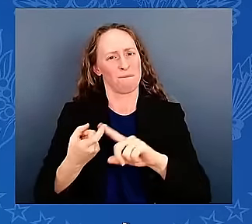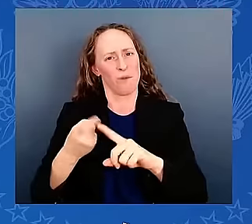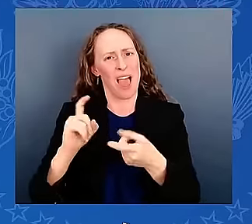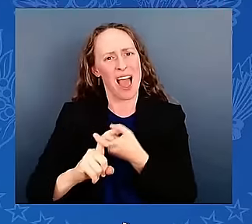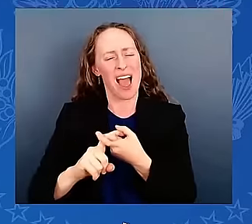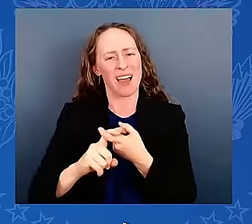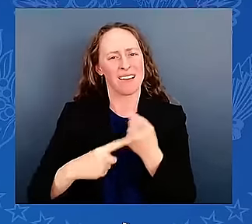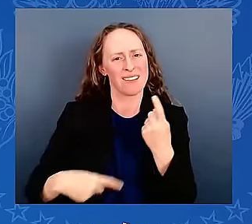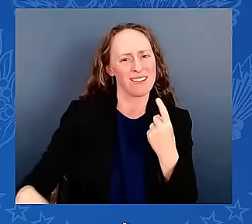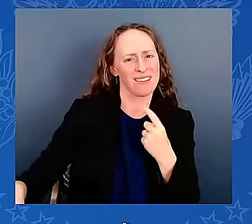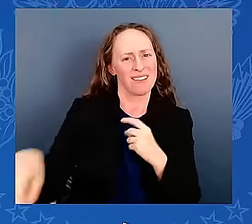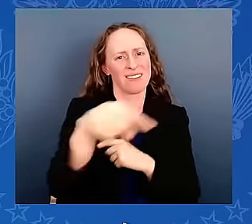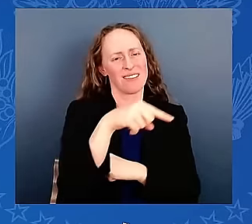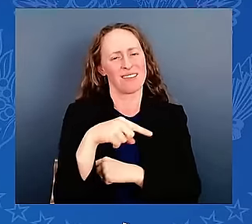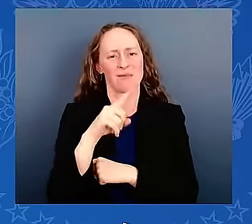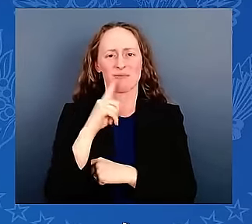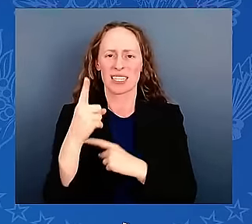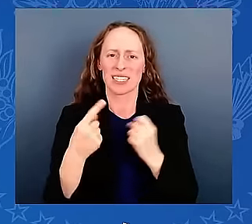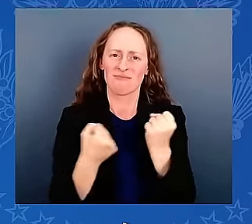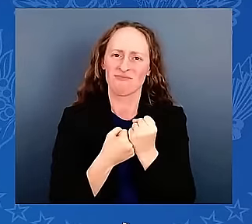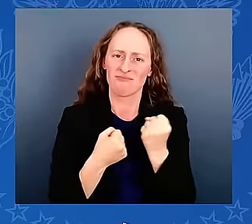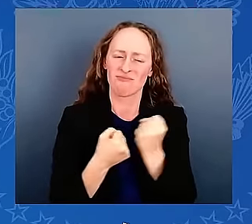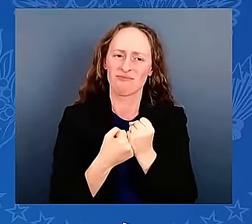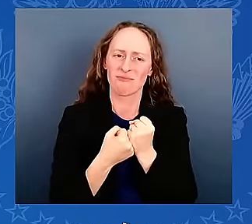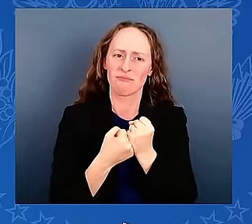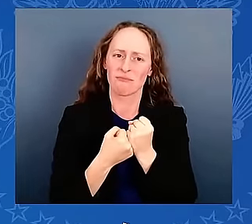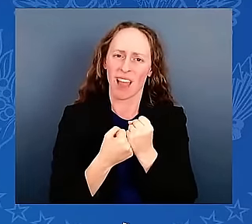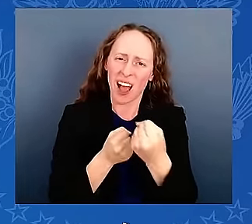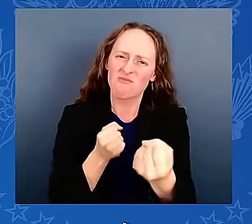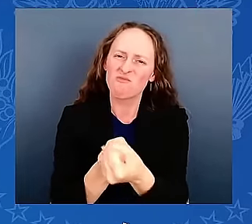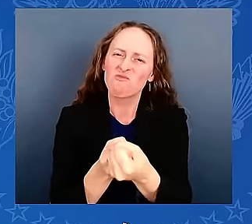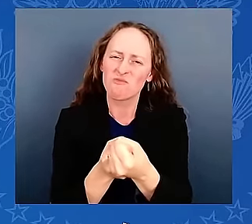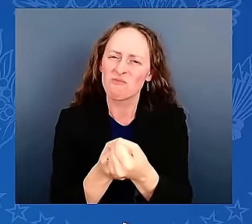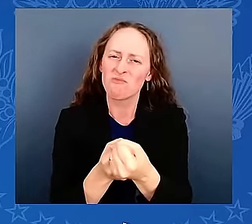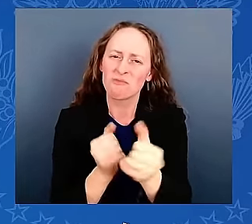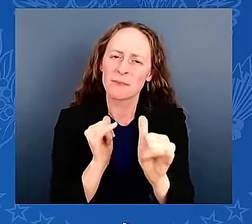as well. And I will never forget it.